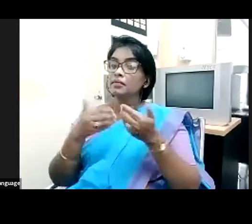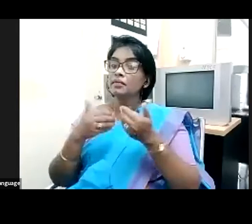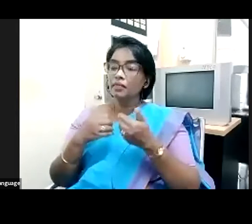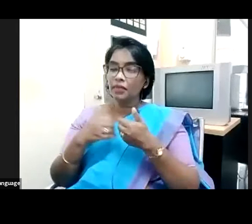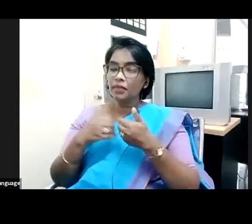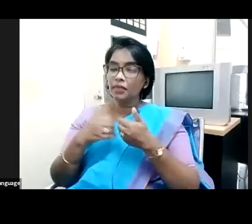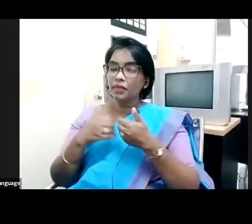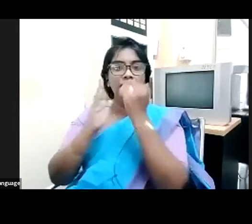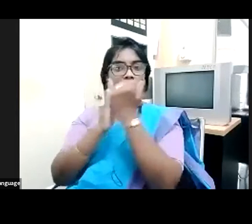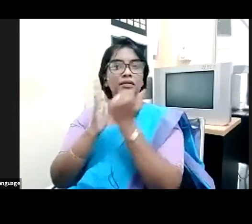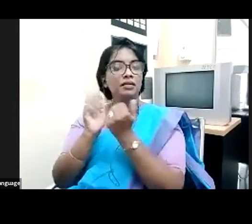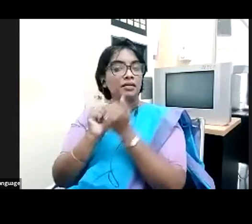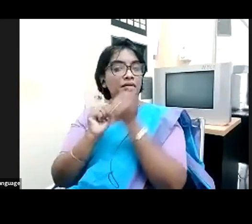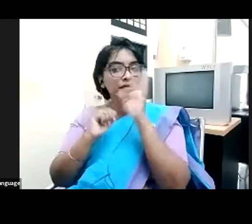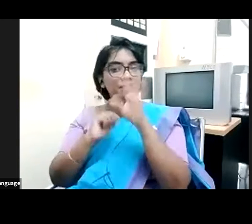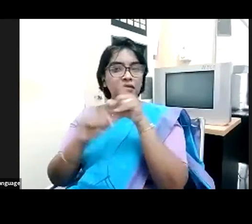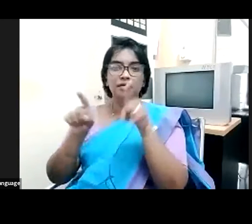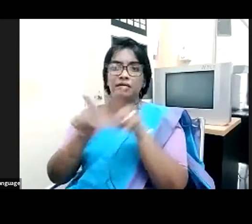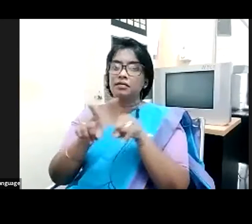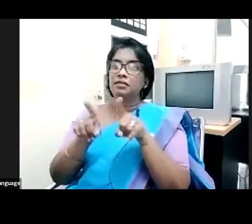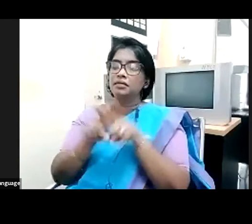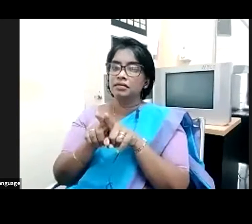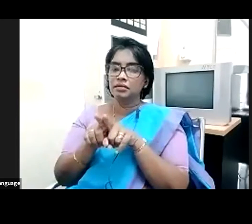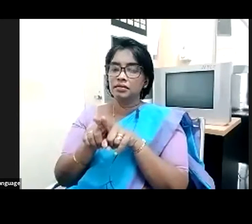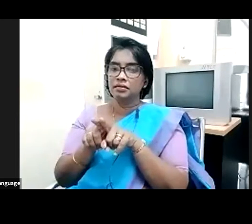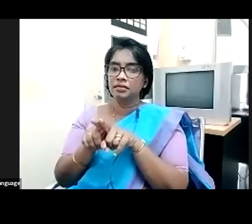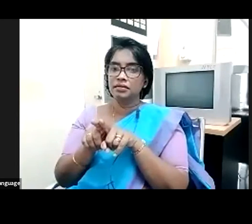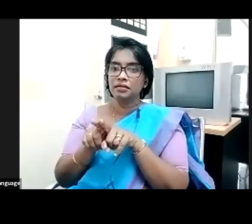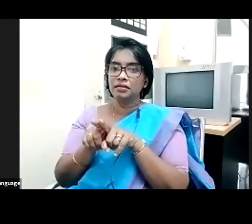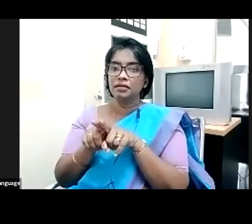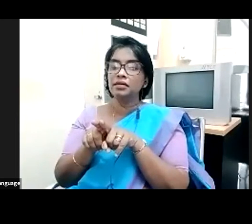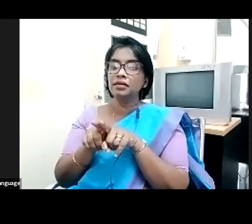there's limited correlationship between